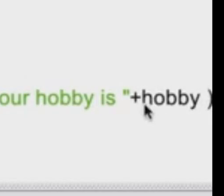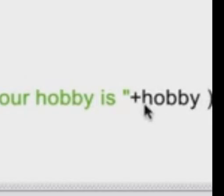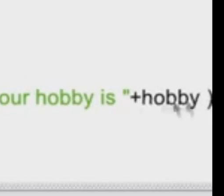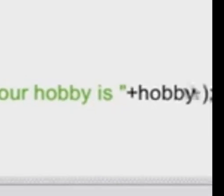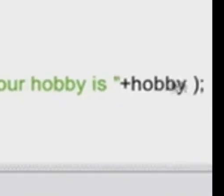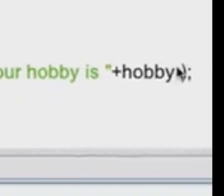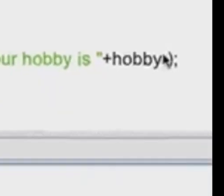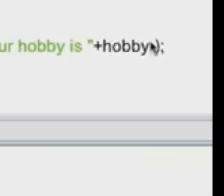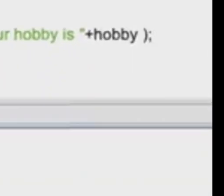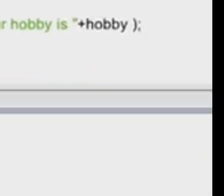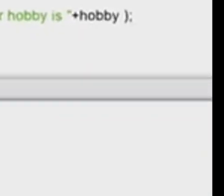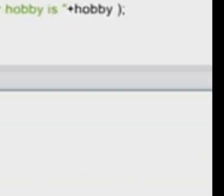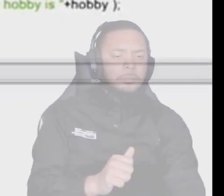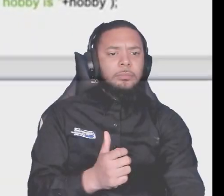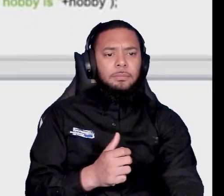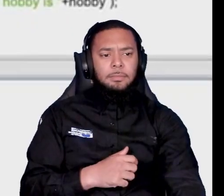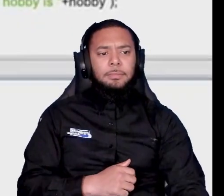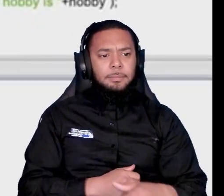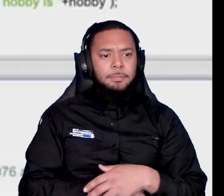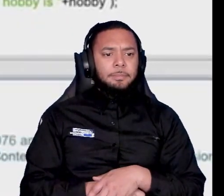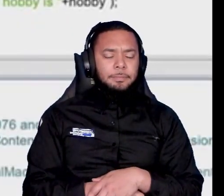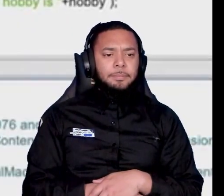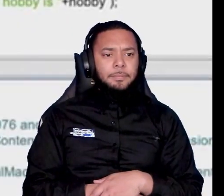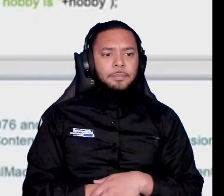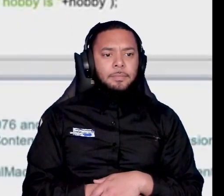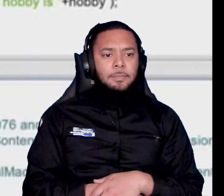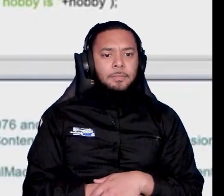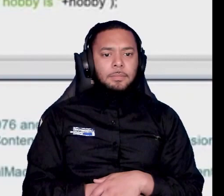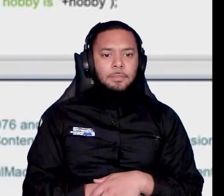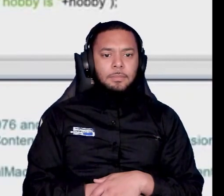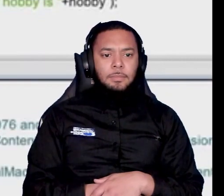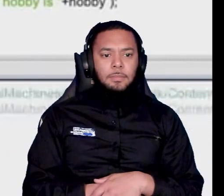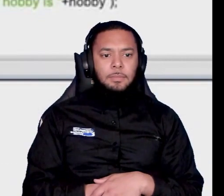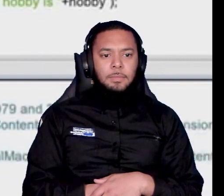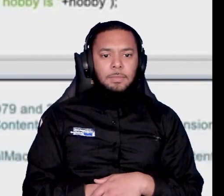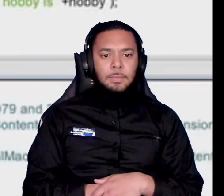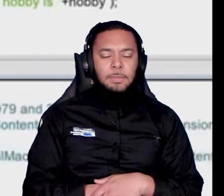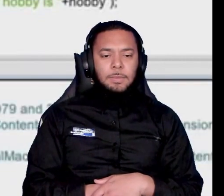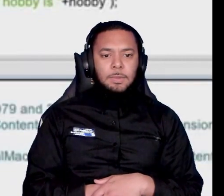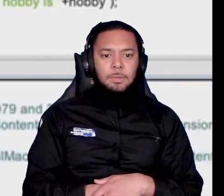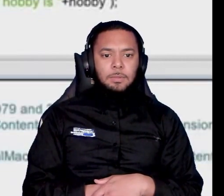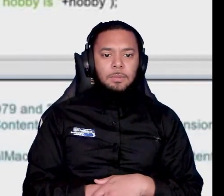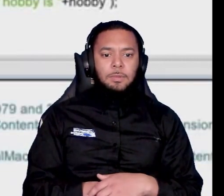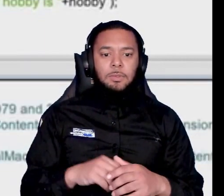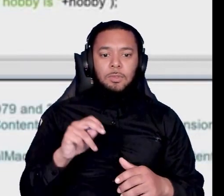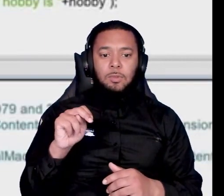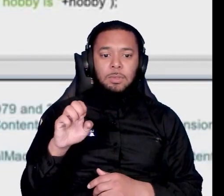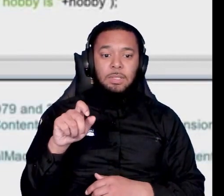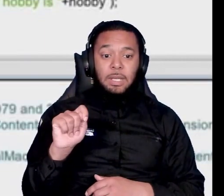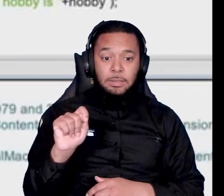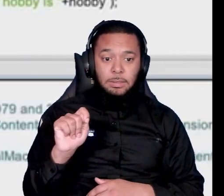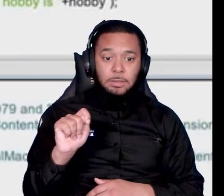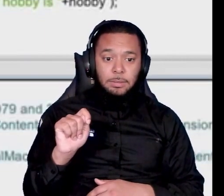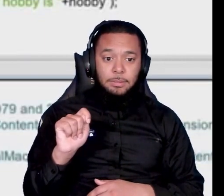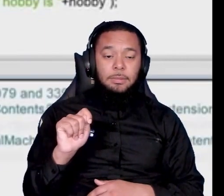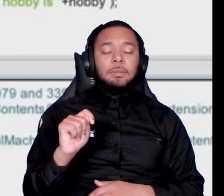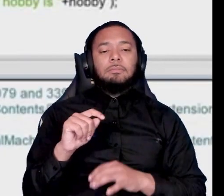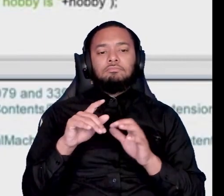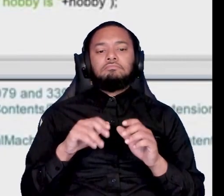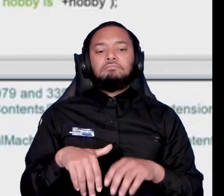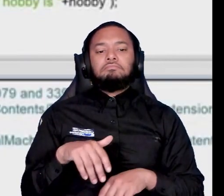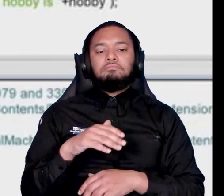is, whatever the hobby was that was put in. So just using the term next,